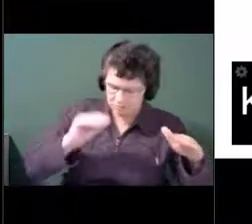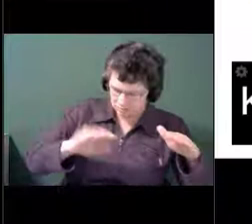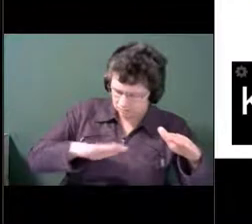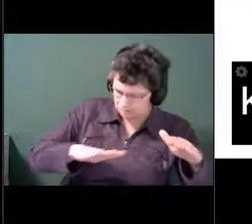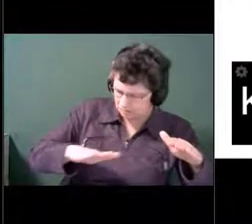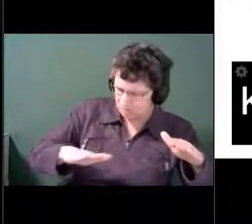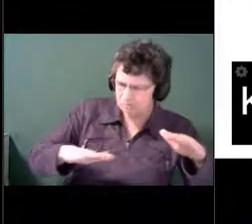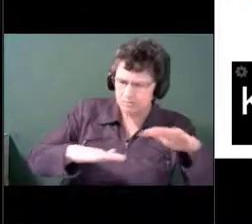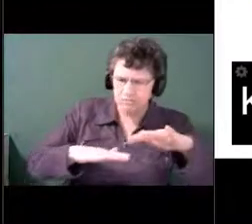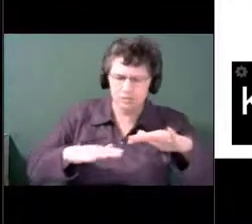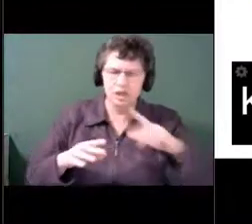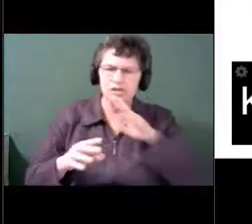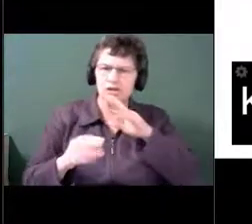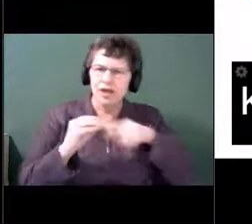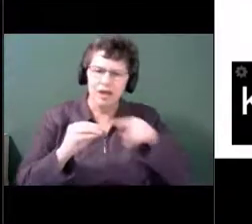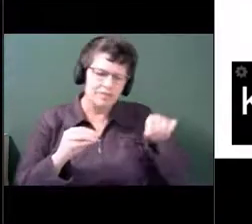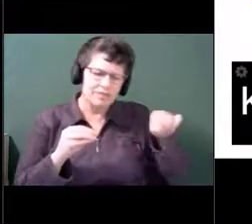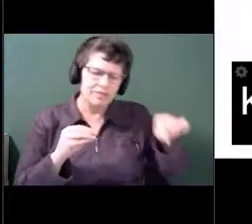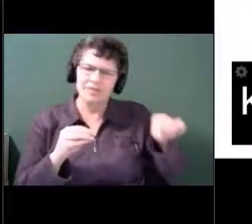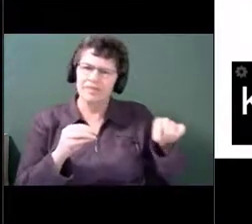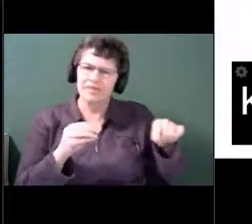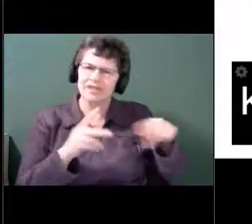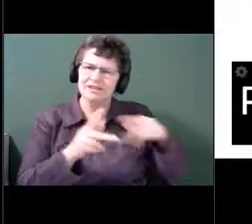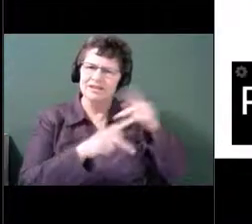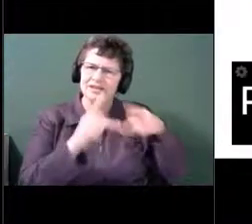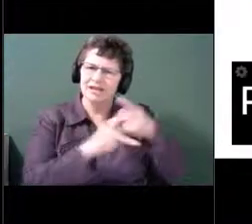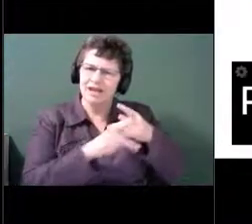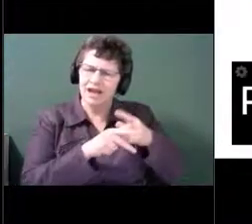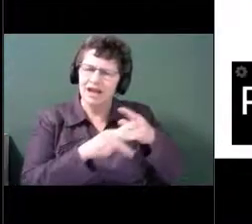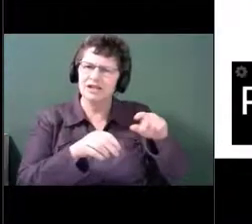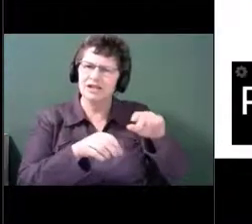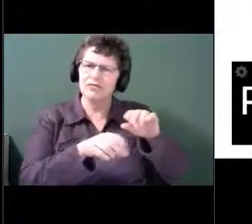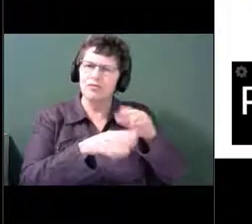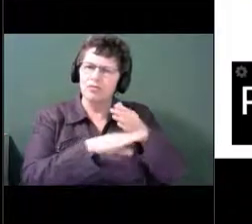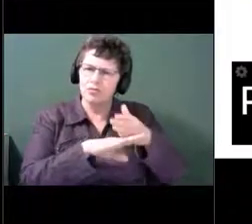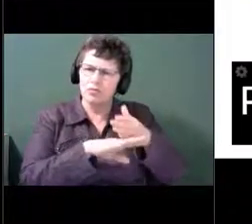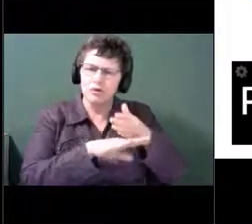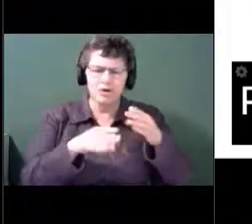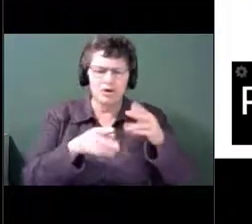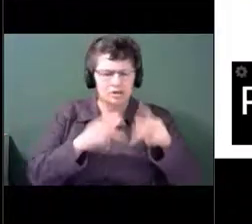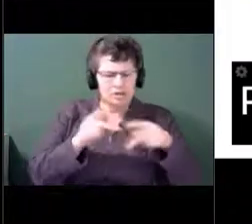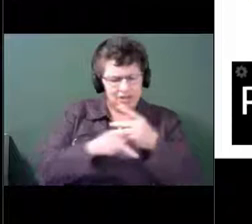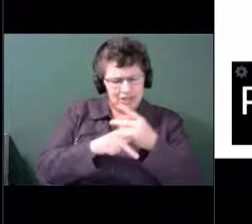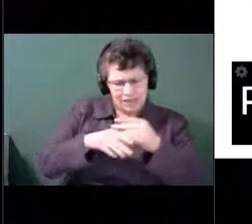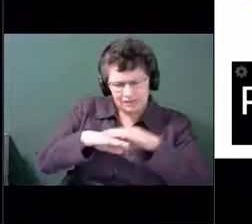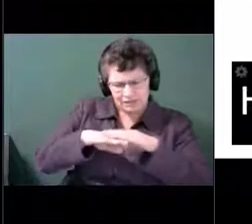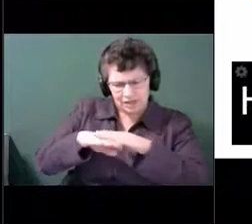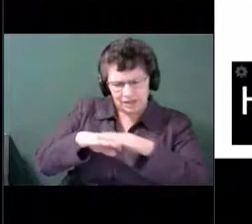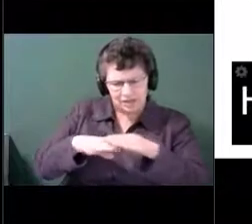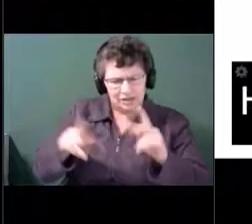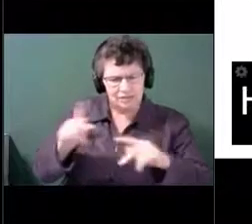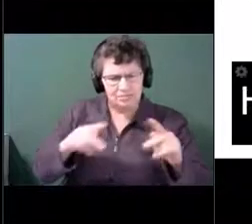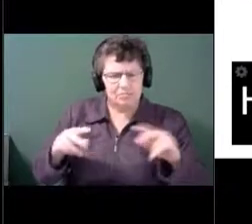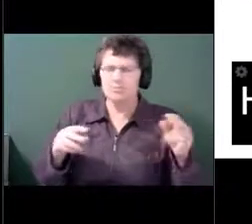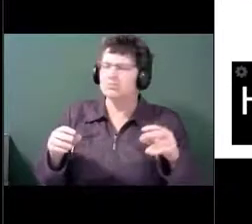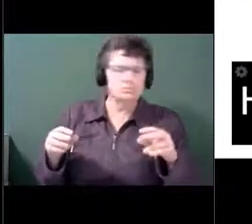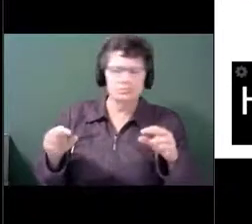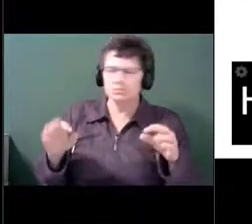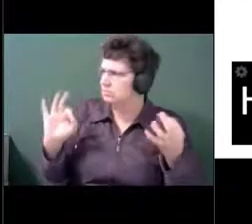in astonishment with the detail of the stories he was sharing about the wood and the pieces you've